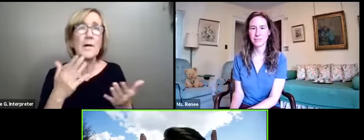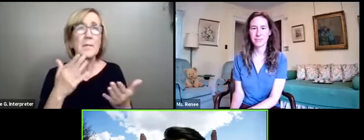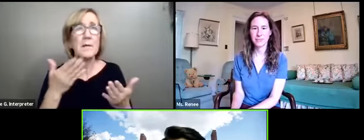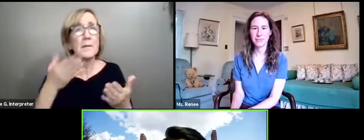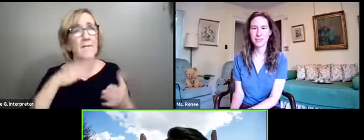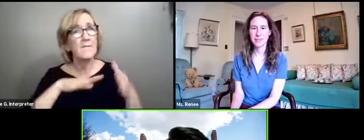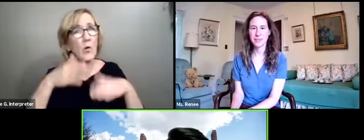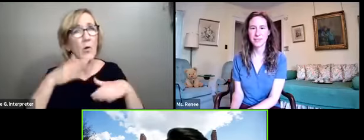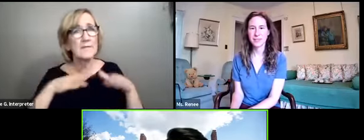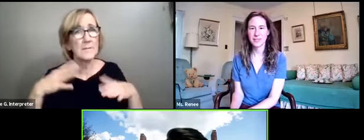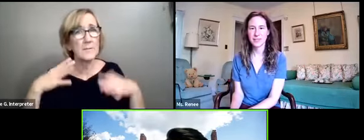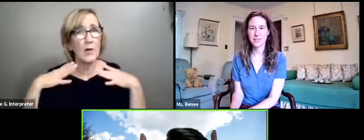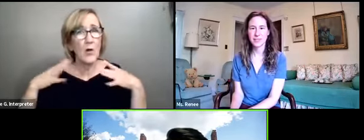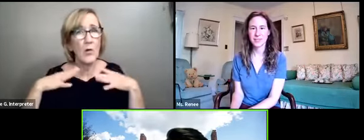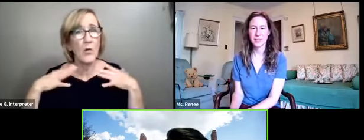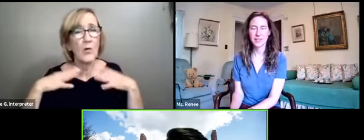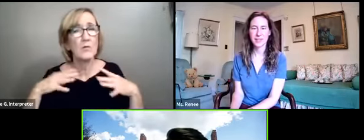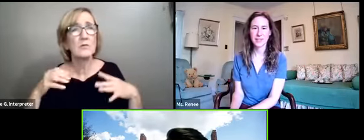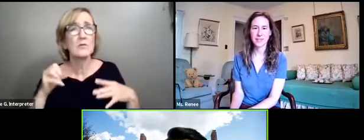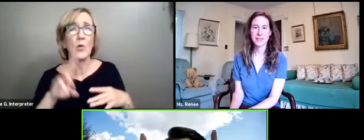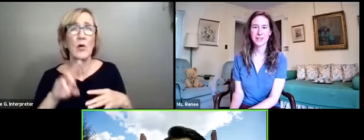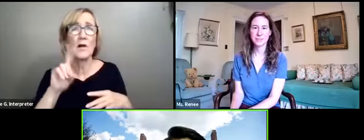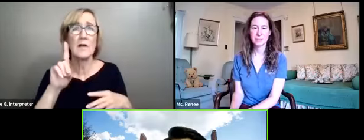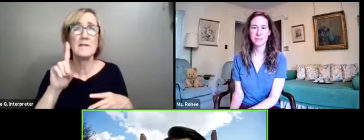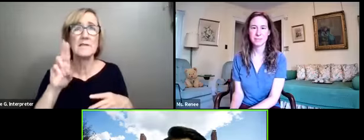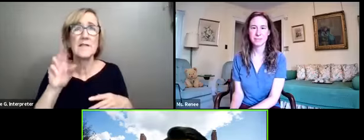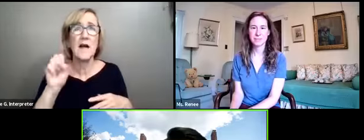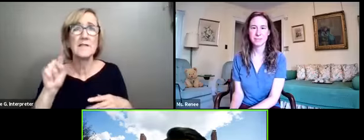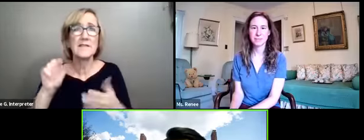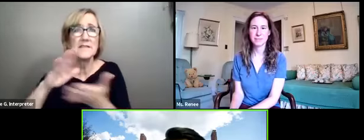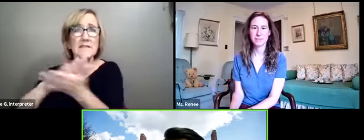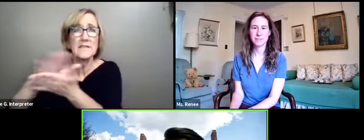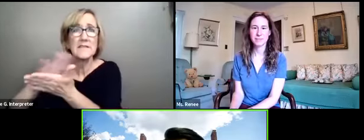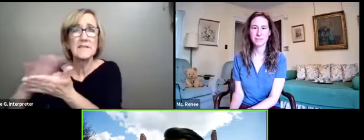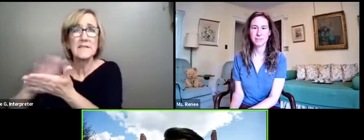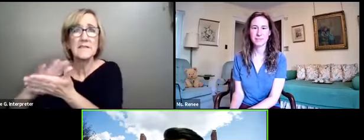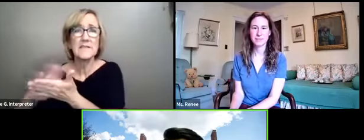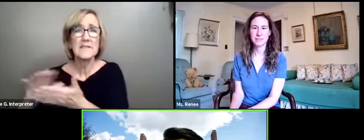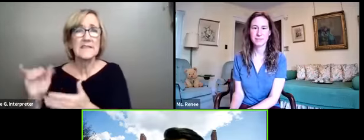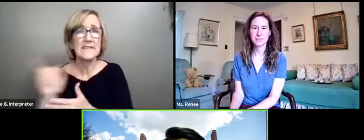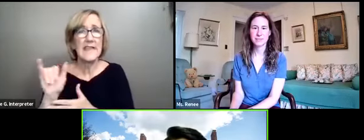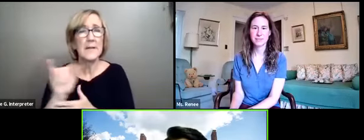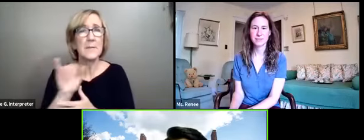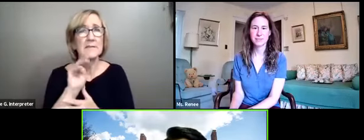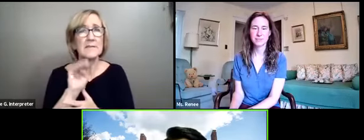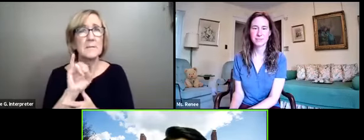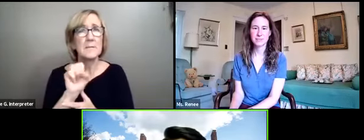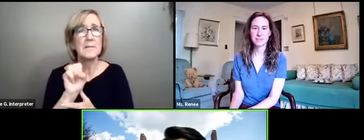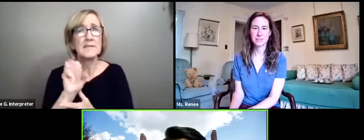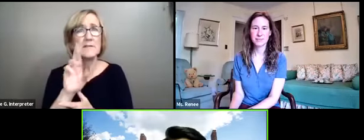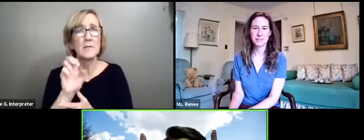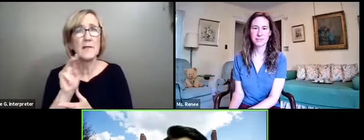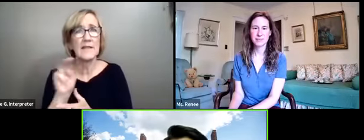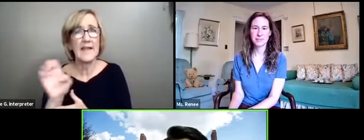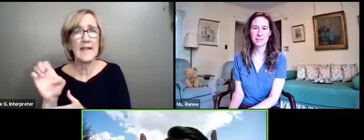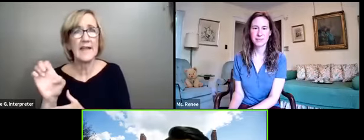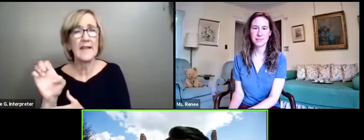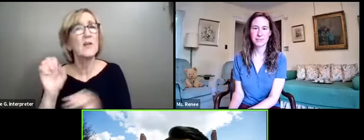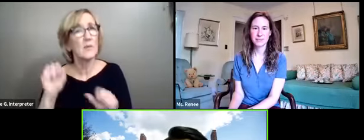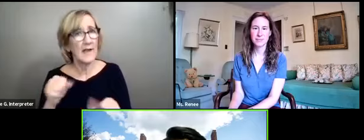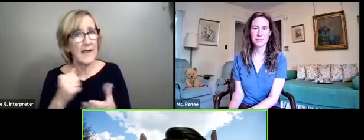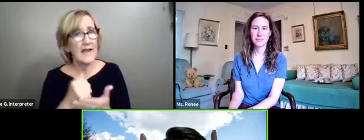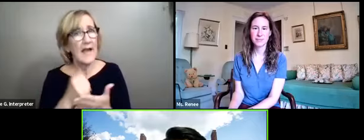me, maybe do a little dusting like Miss Renee. Those are all things that you can do within your house that helps out in your household